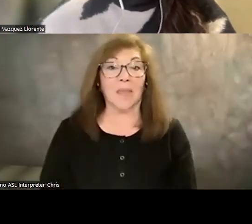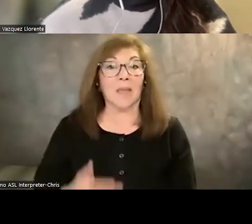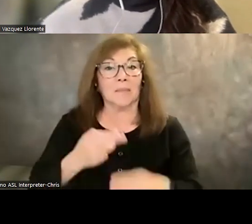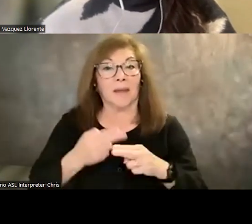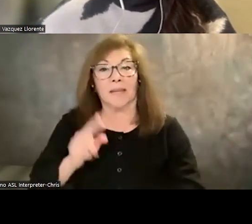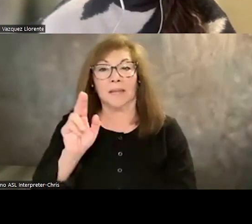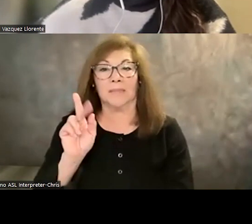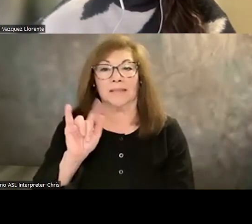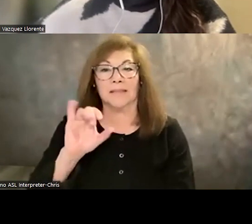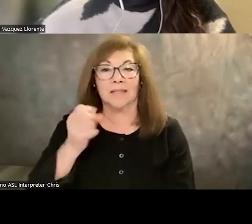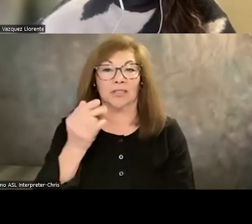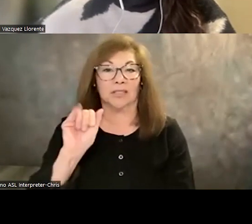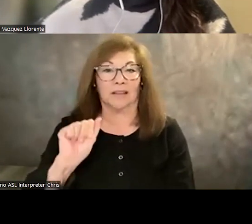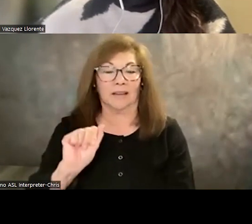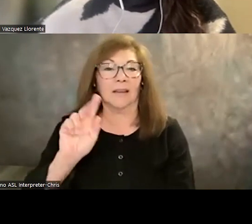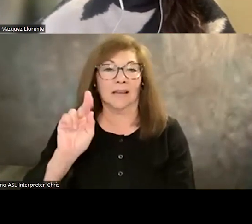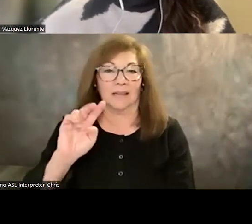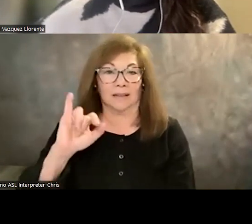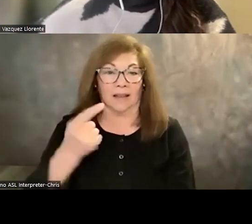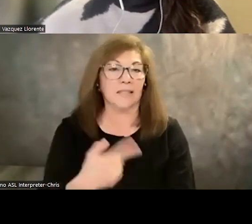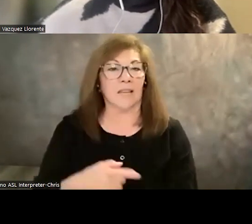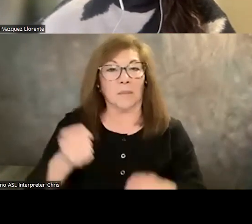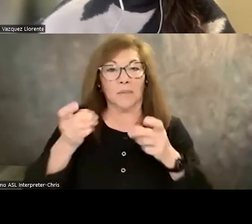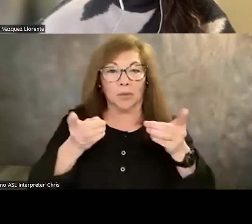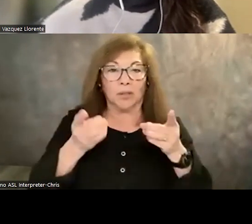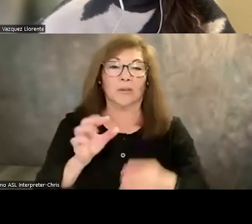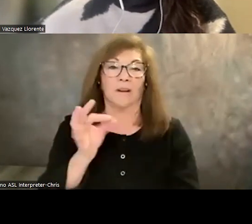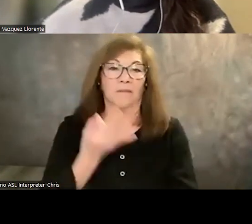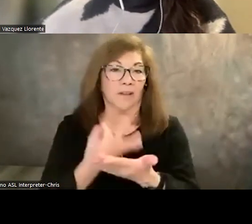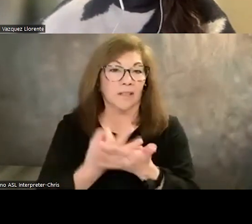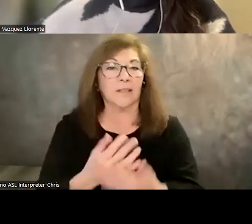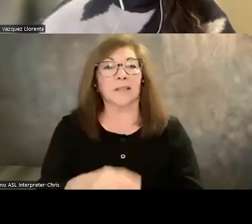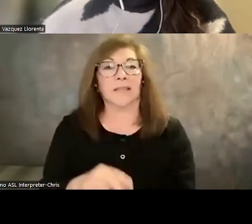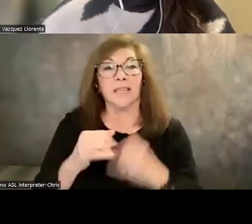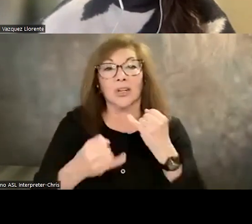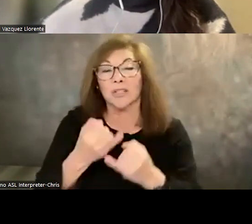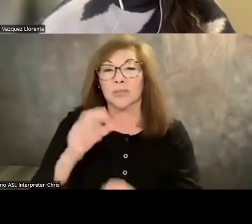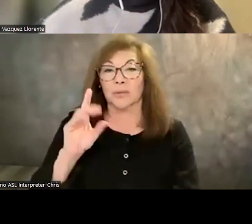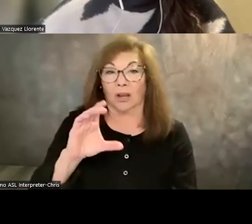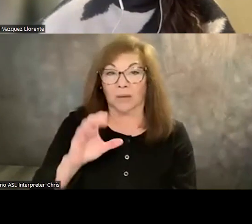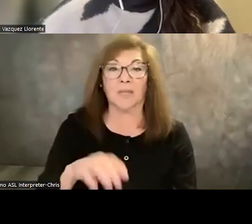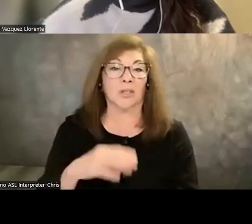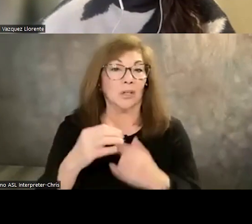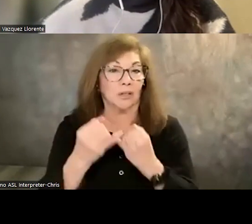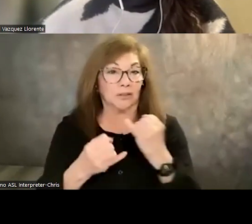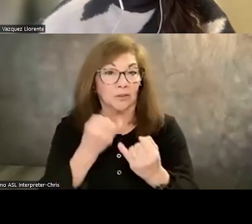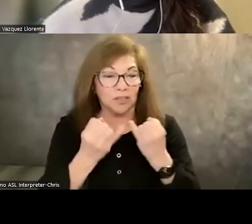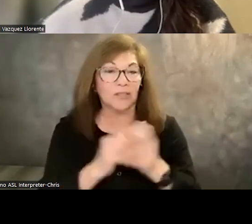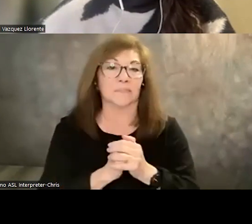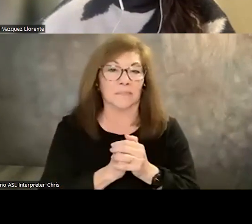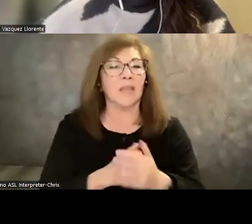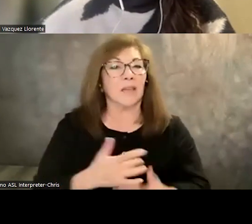Keisha Knight. I'm the Director of Funds at the International Documentary Association. And just thrilled that you could join us for